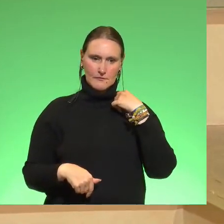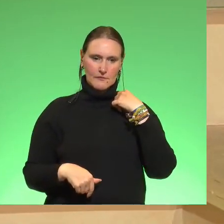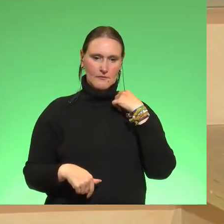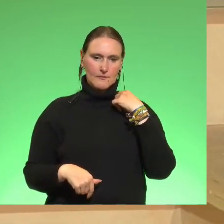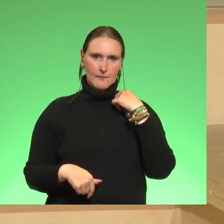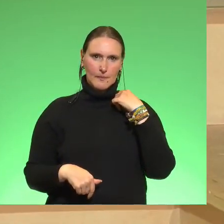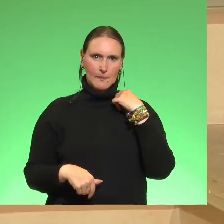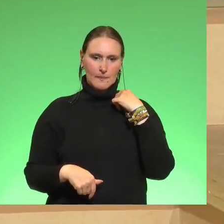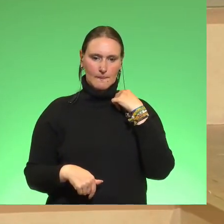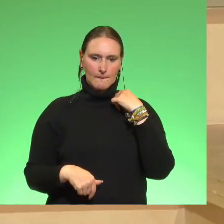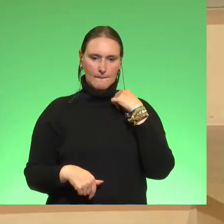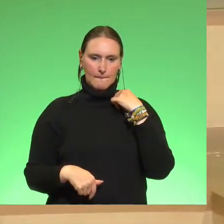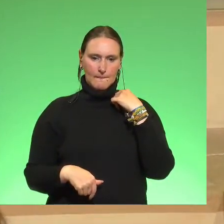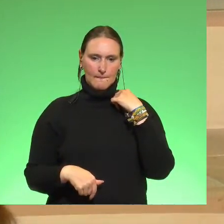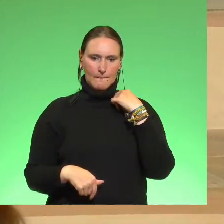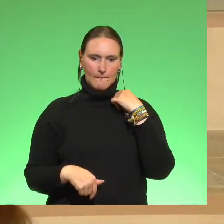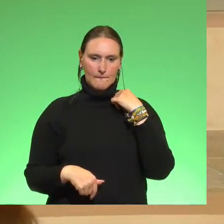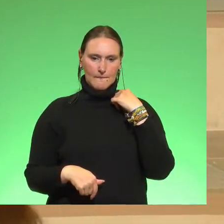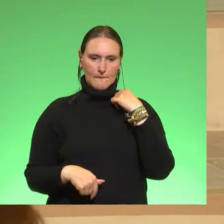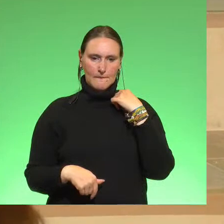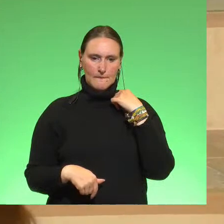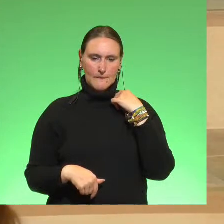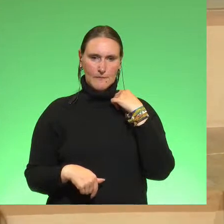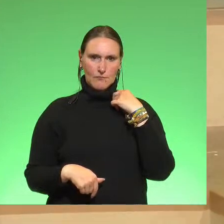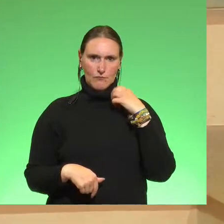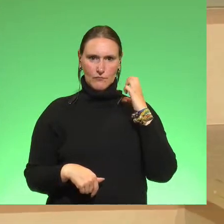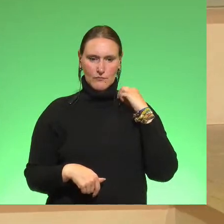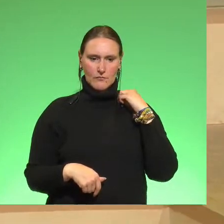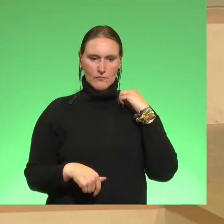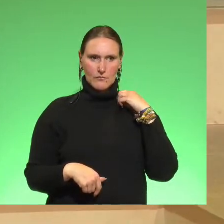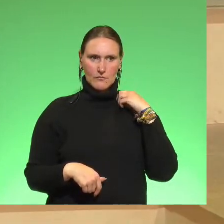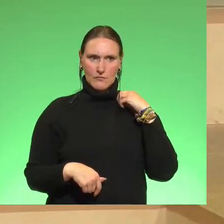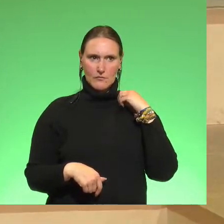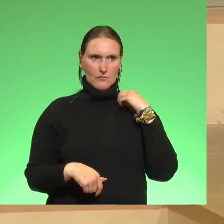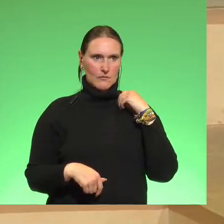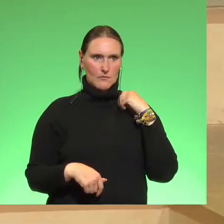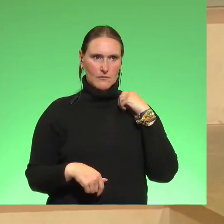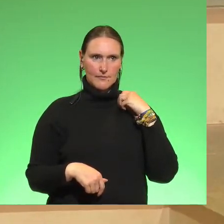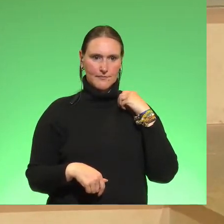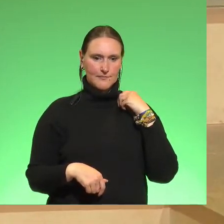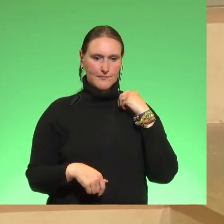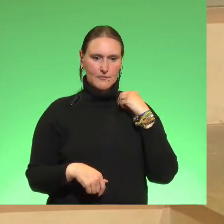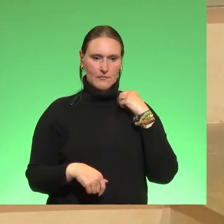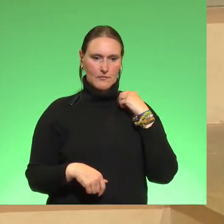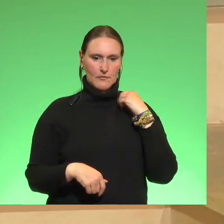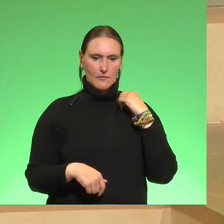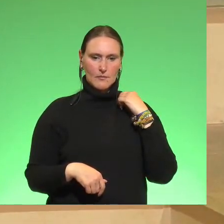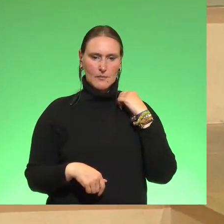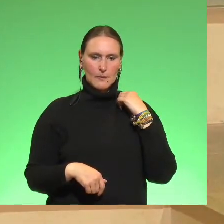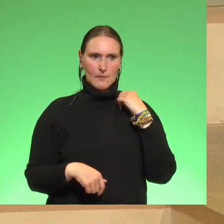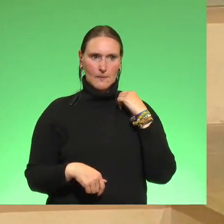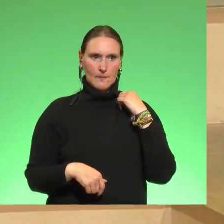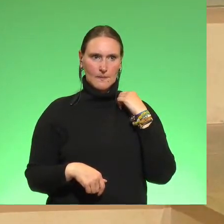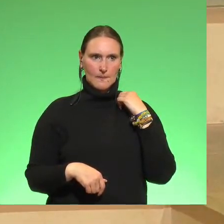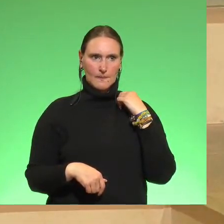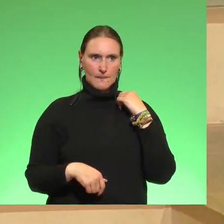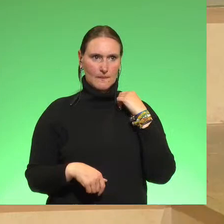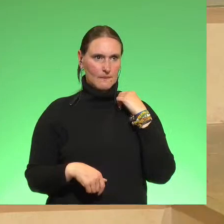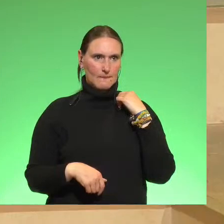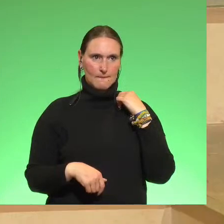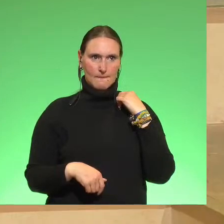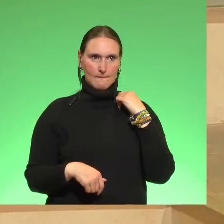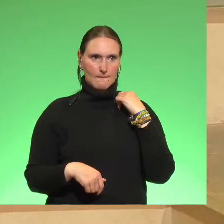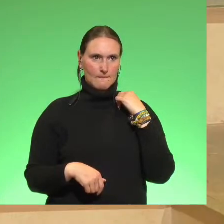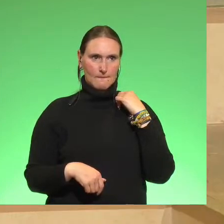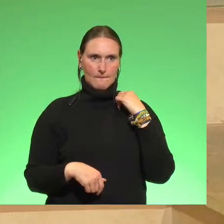figure claims to self-sufficiency, to being self-made. And these claims are as ludicrous and as dangerous as the idea that the